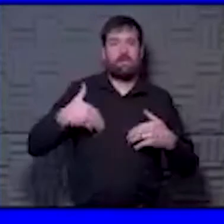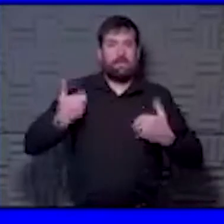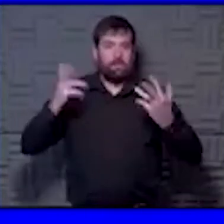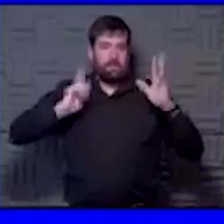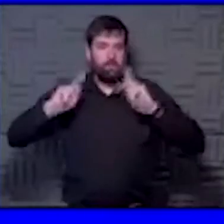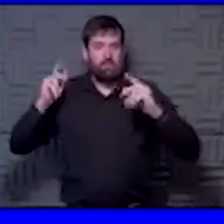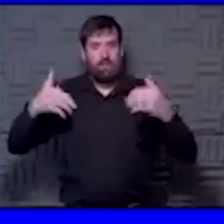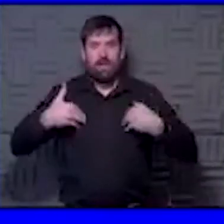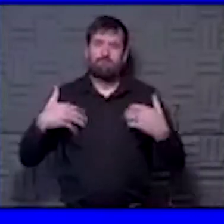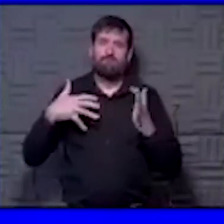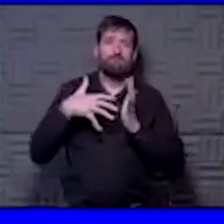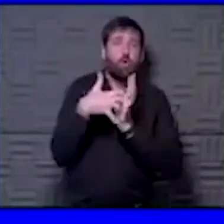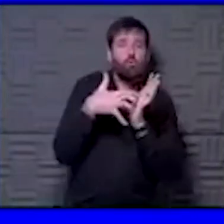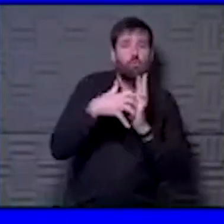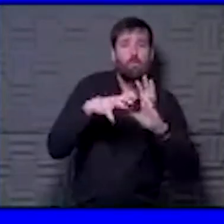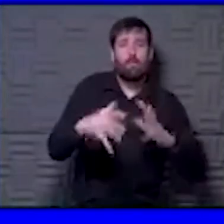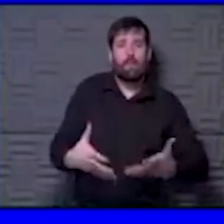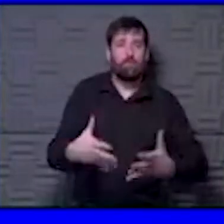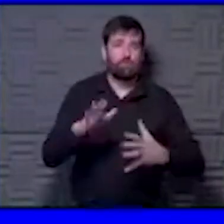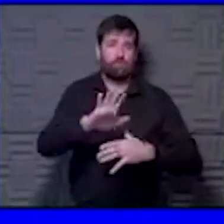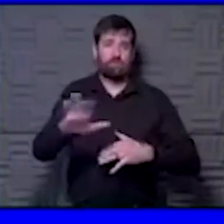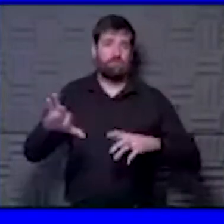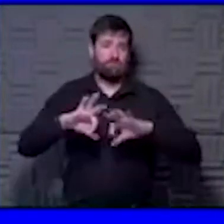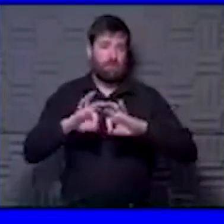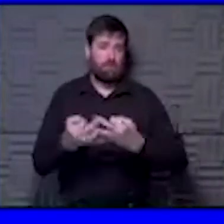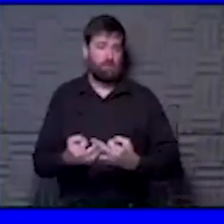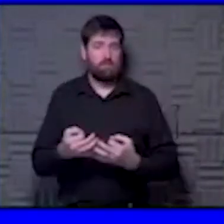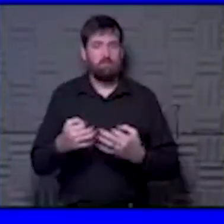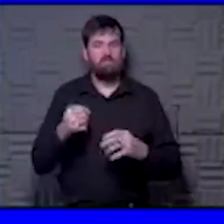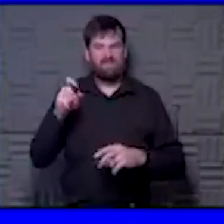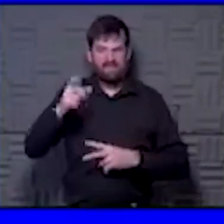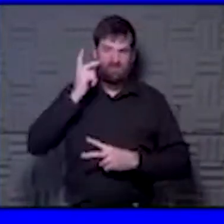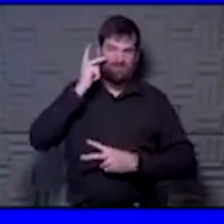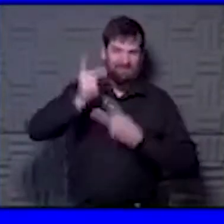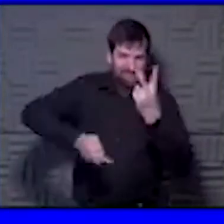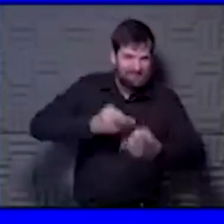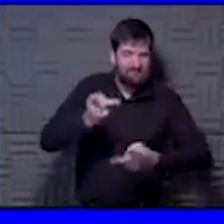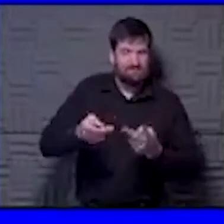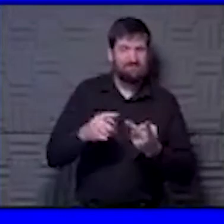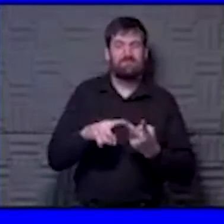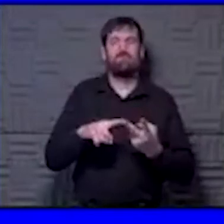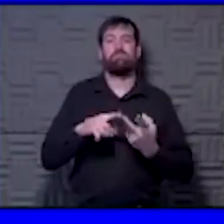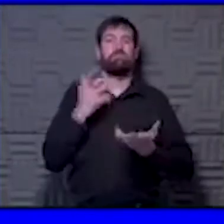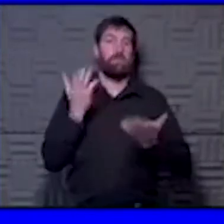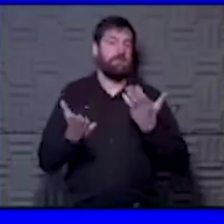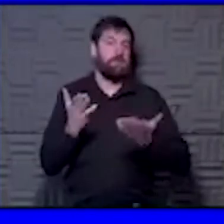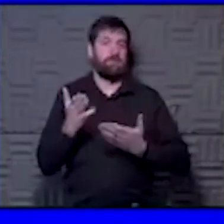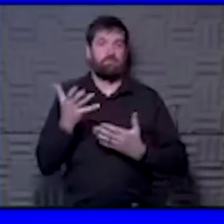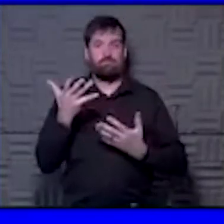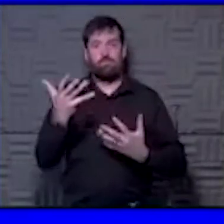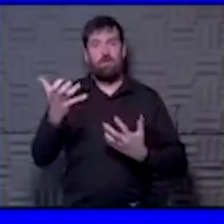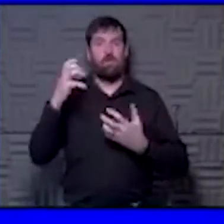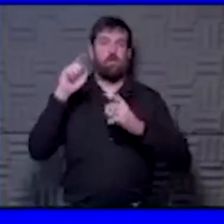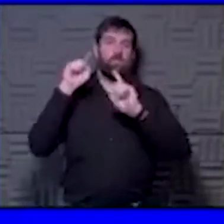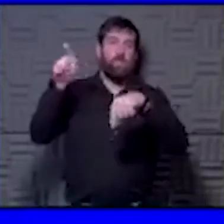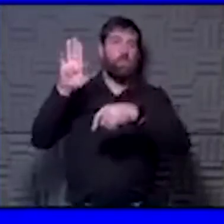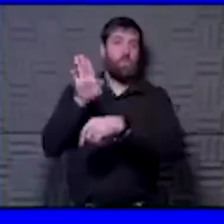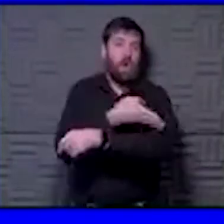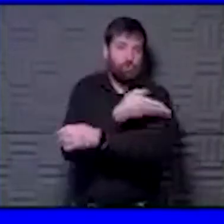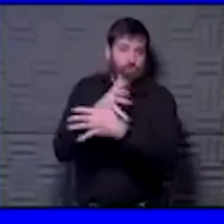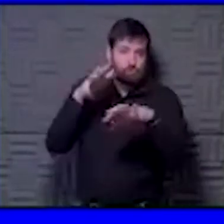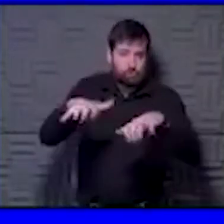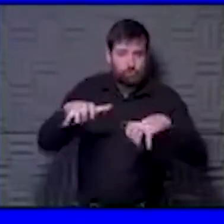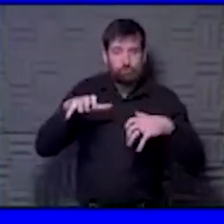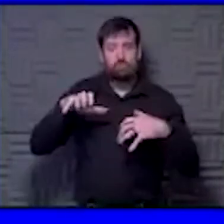have vulnerable populations in their family that they need to be able to go see their family. Maybe it's because they want to go to a concert or want to travel. And we